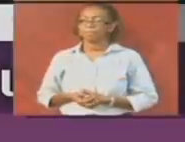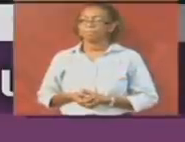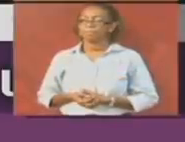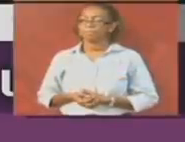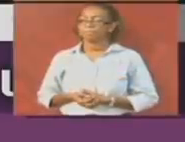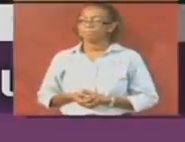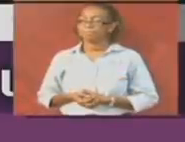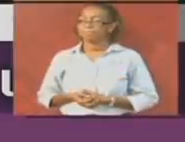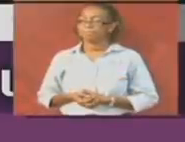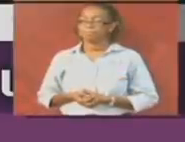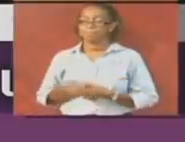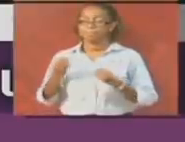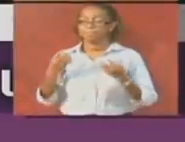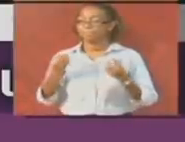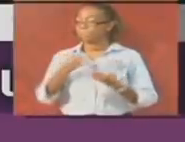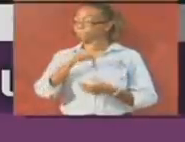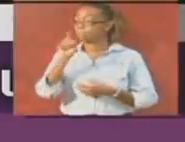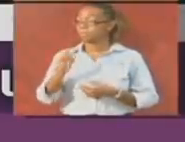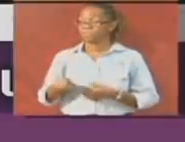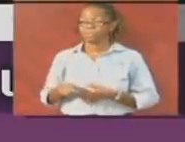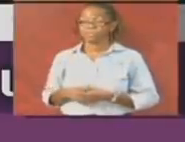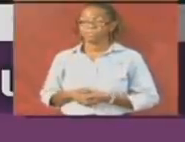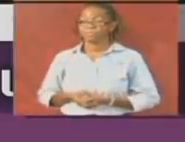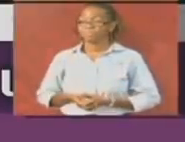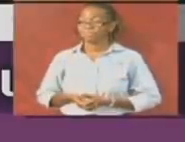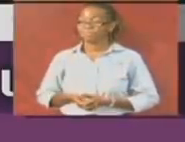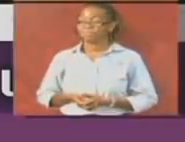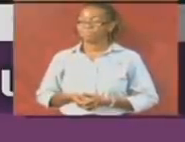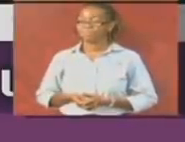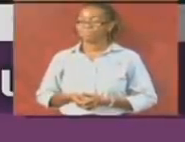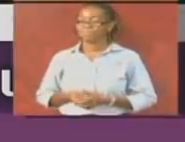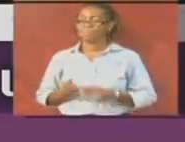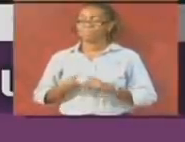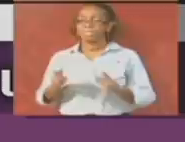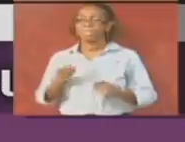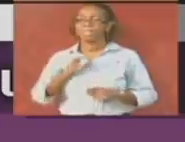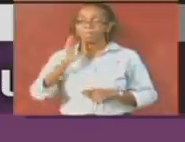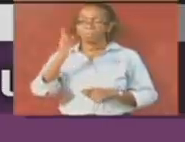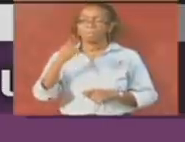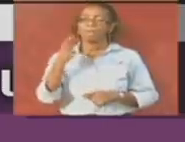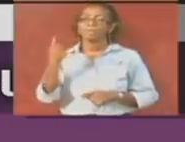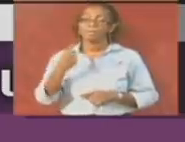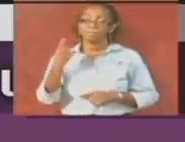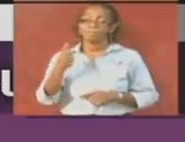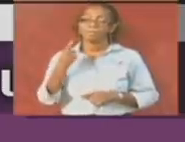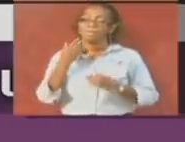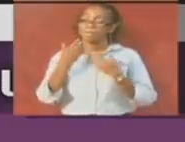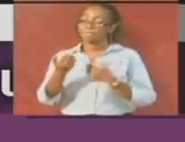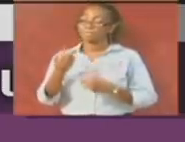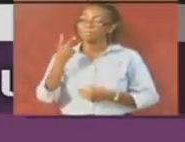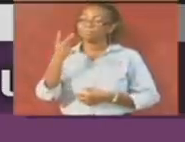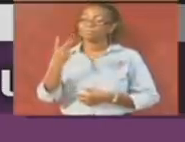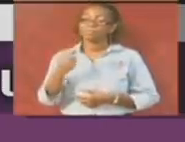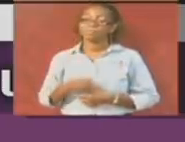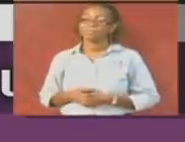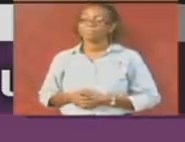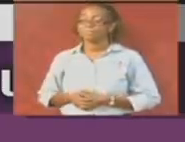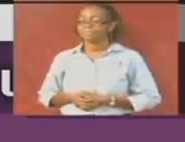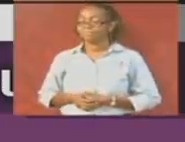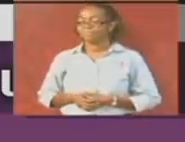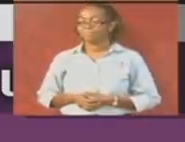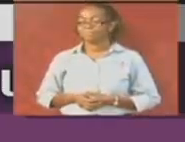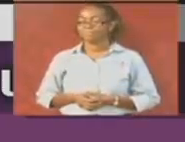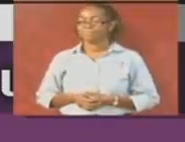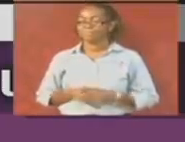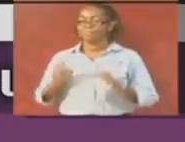quite a few questions, but I'll take my first 2. Could we get an update on public compliance with